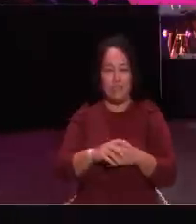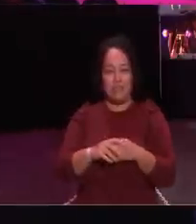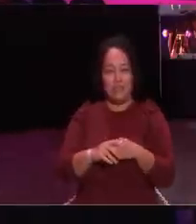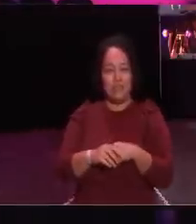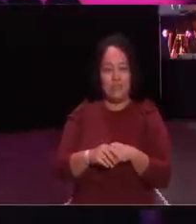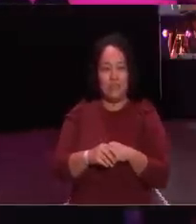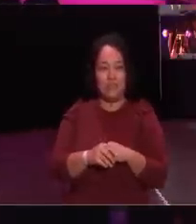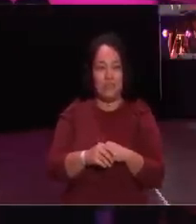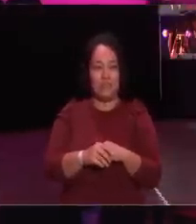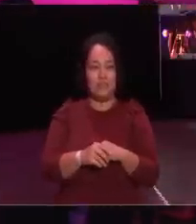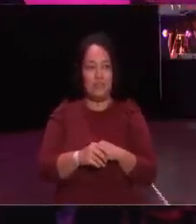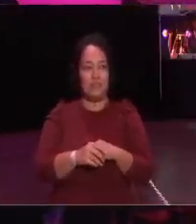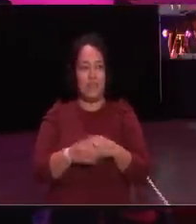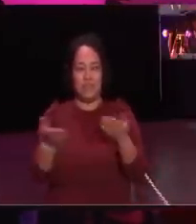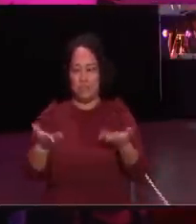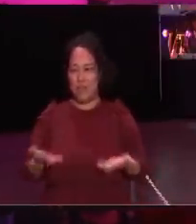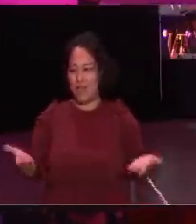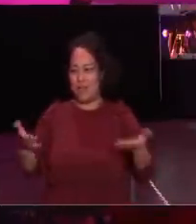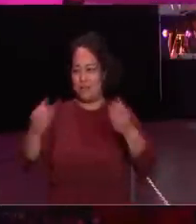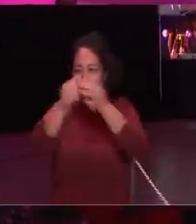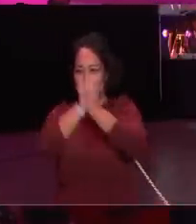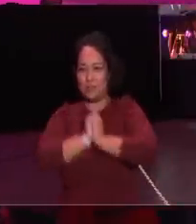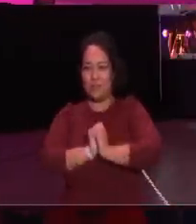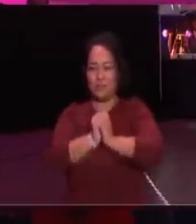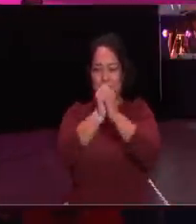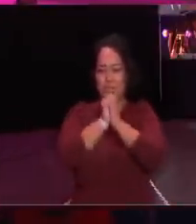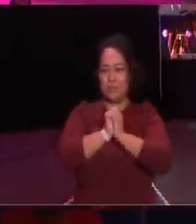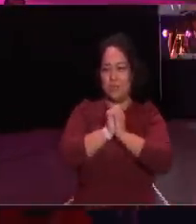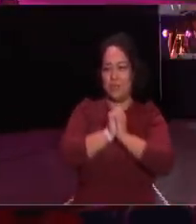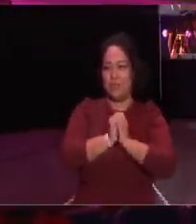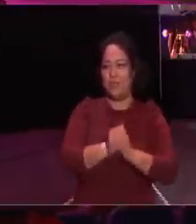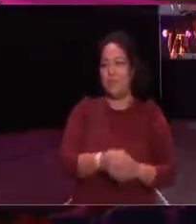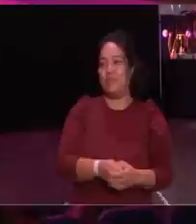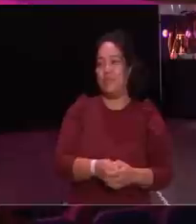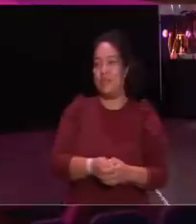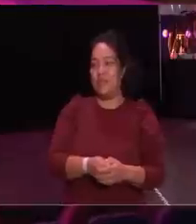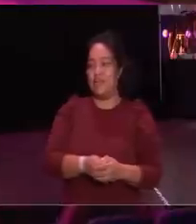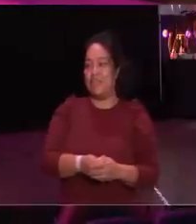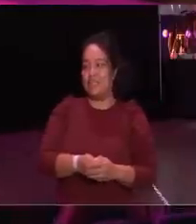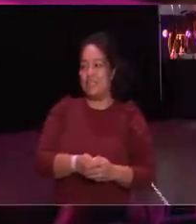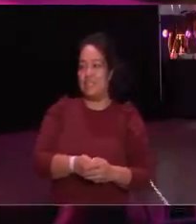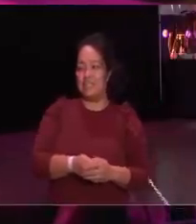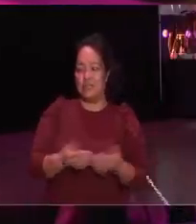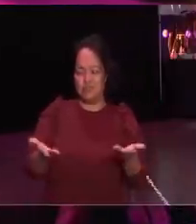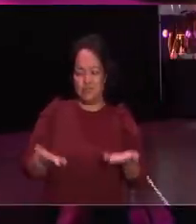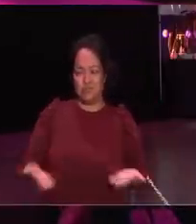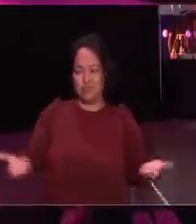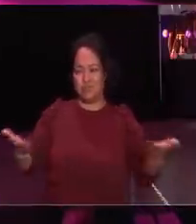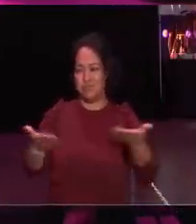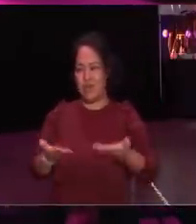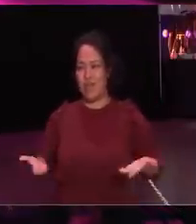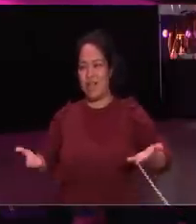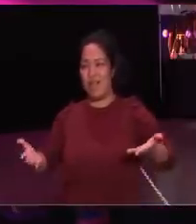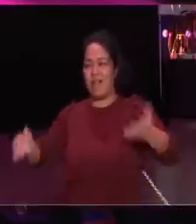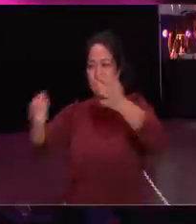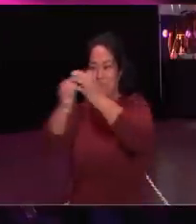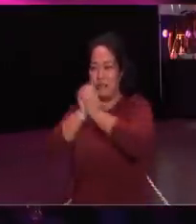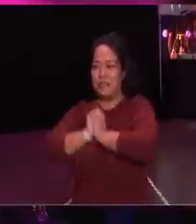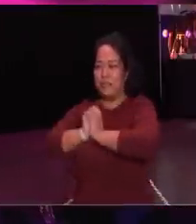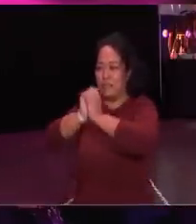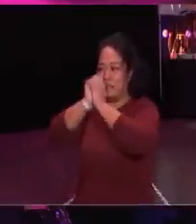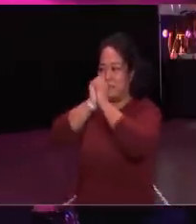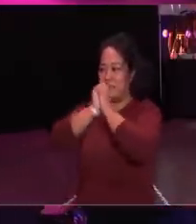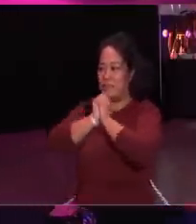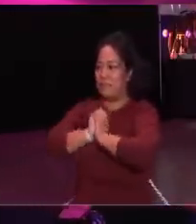aquí. This is a place of worship. Este es el lugar de alabanza. This is a place of worship. Este es el lugar